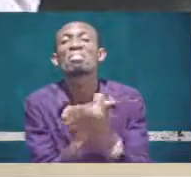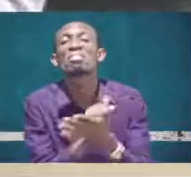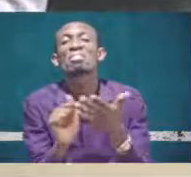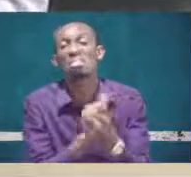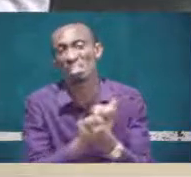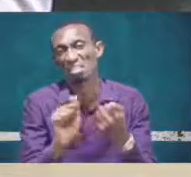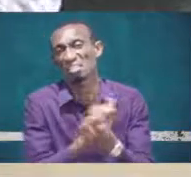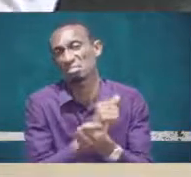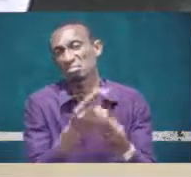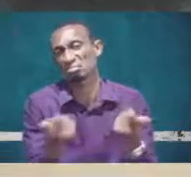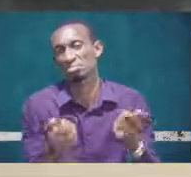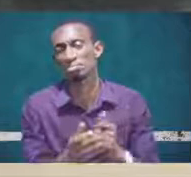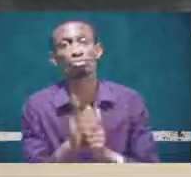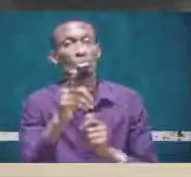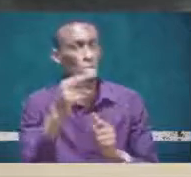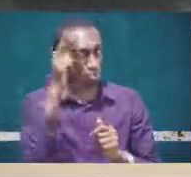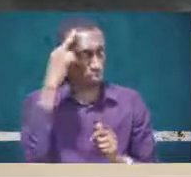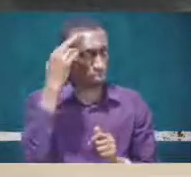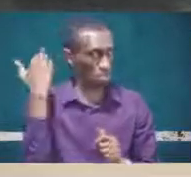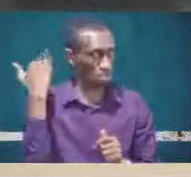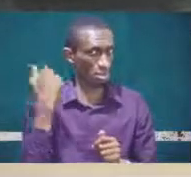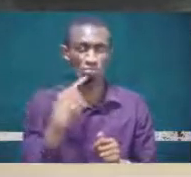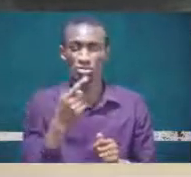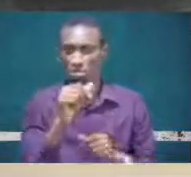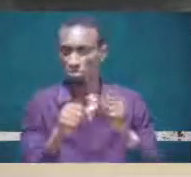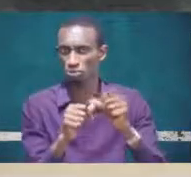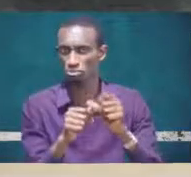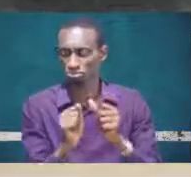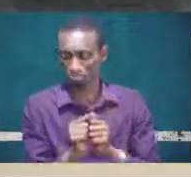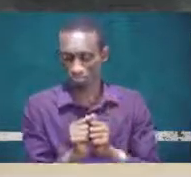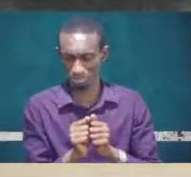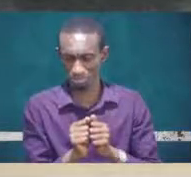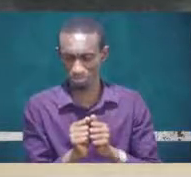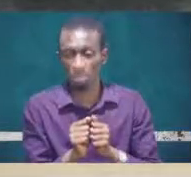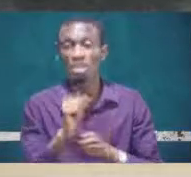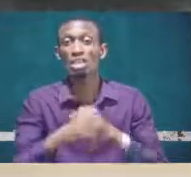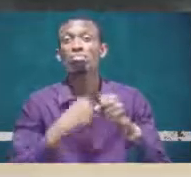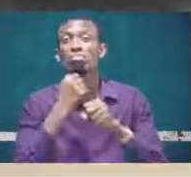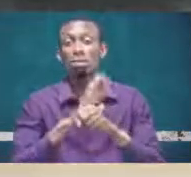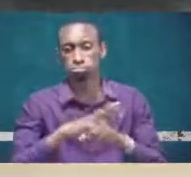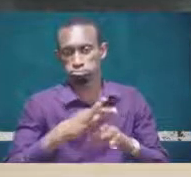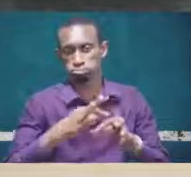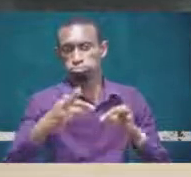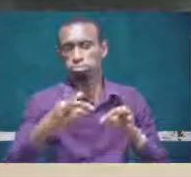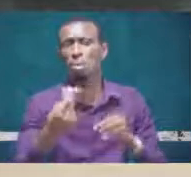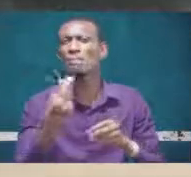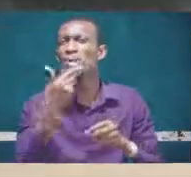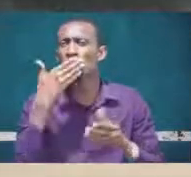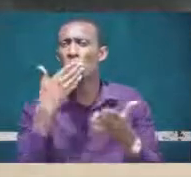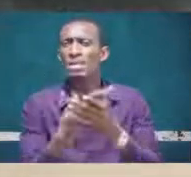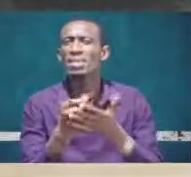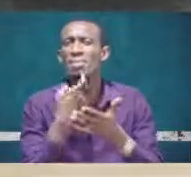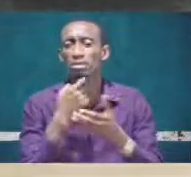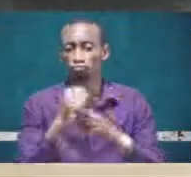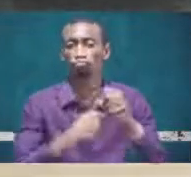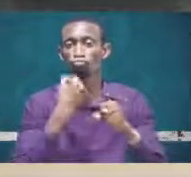Perishable commodities. Now, remember, learners, we talked about durability among the qualities of good money. That good money should be durable in order